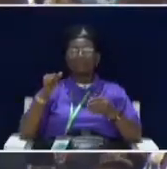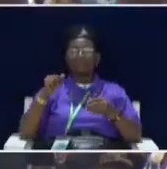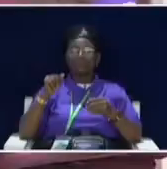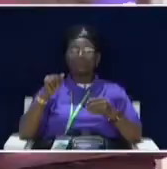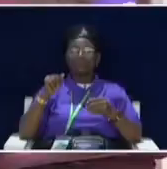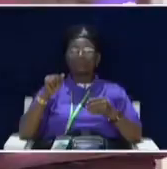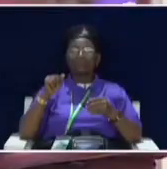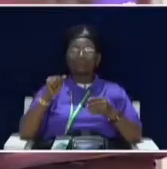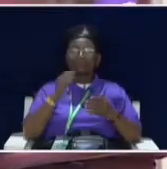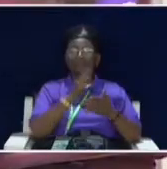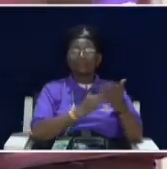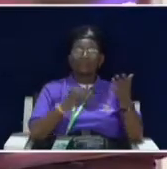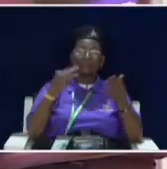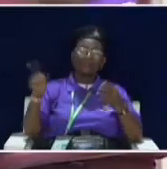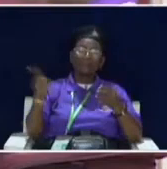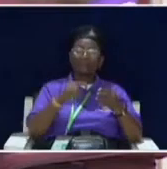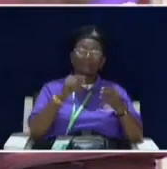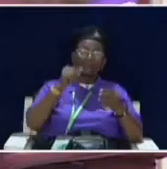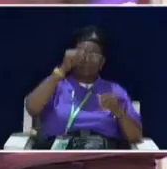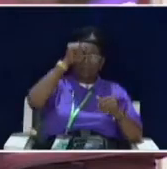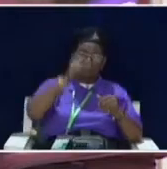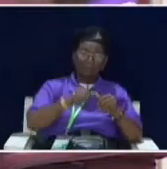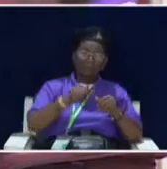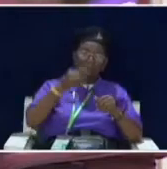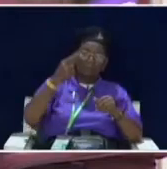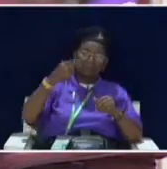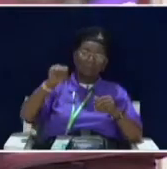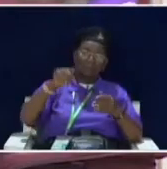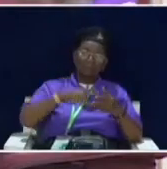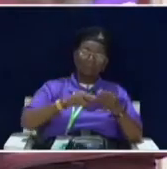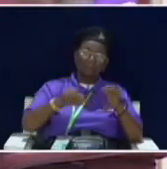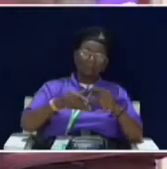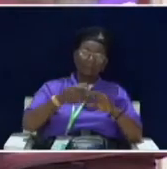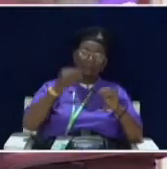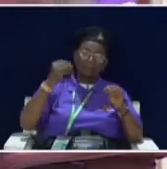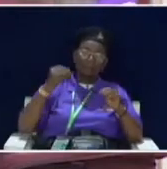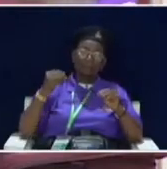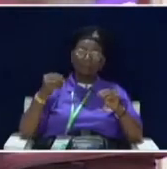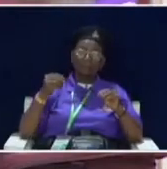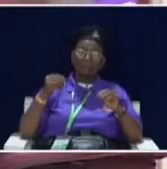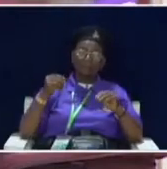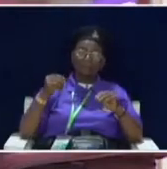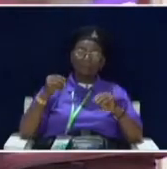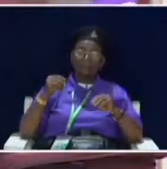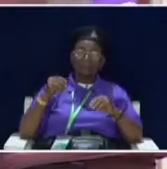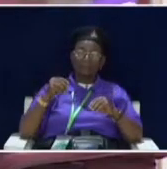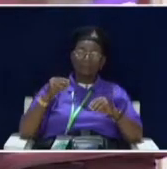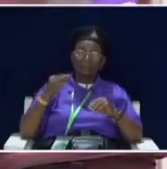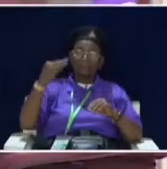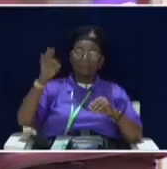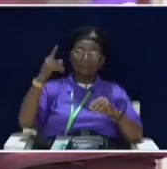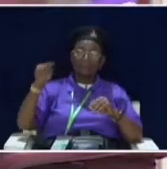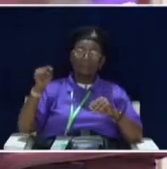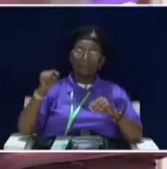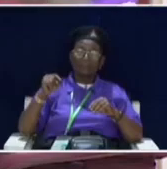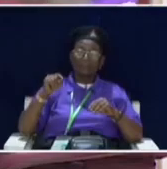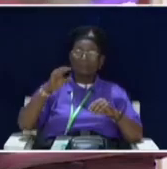Some of you will remember the story. Ọ̀pọ̀ nínú yín yóò rántí ìtàn yẹn. Of the man who was a